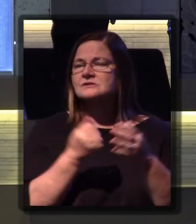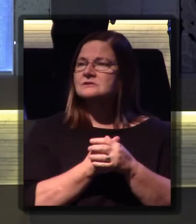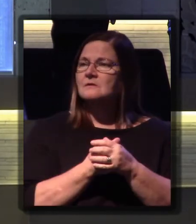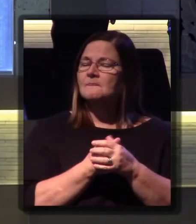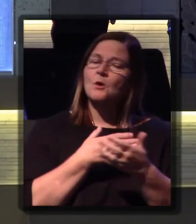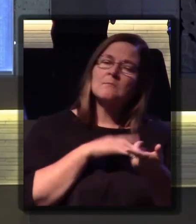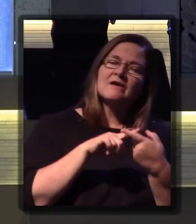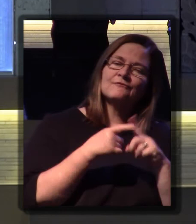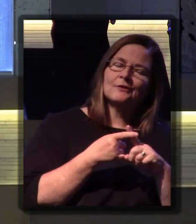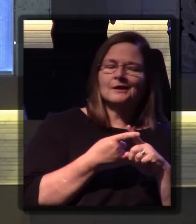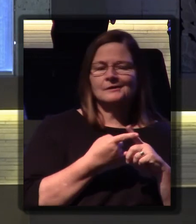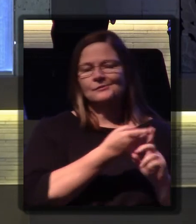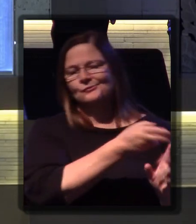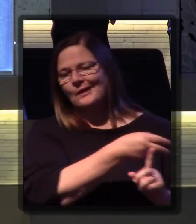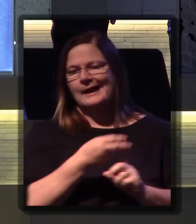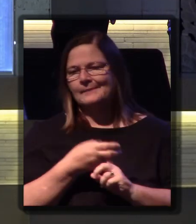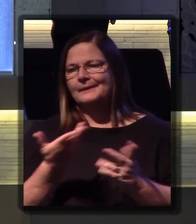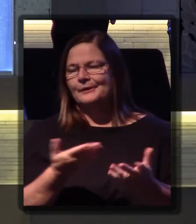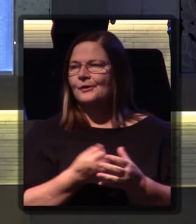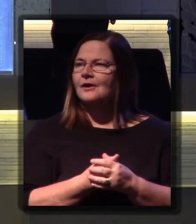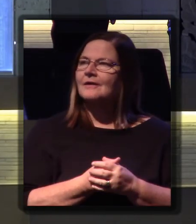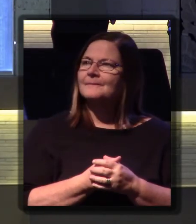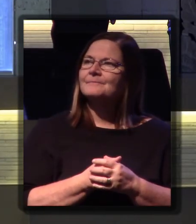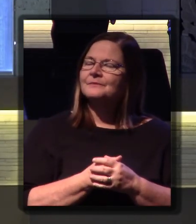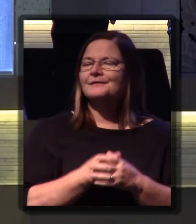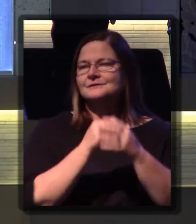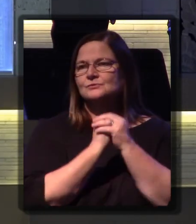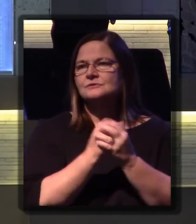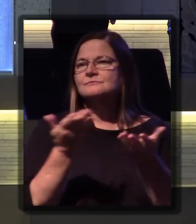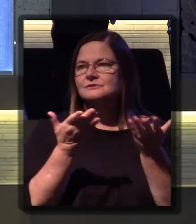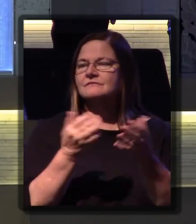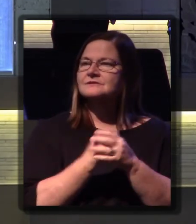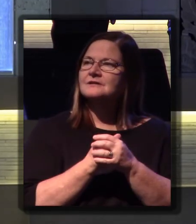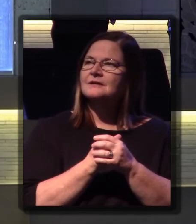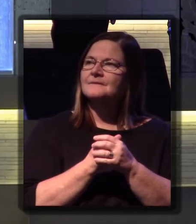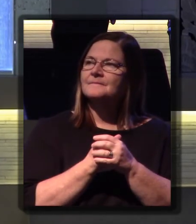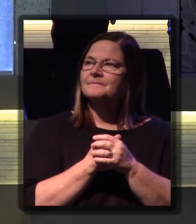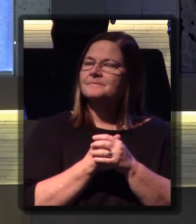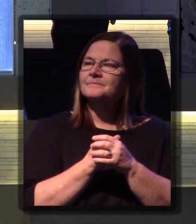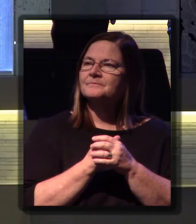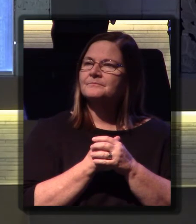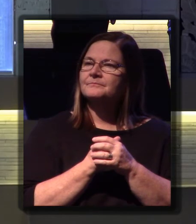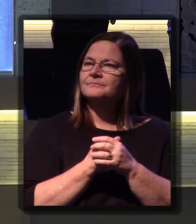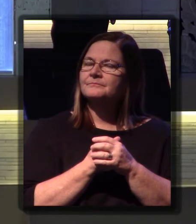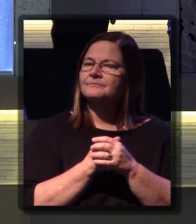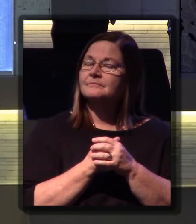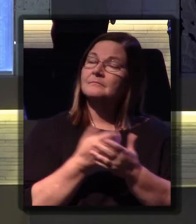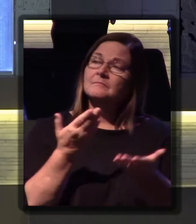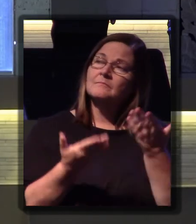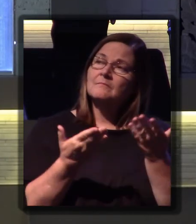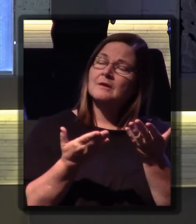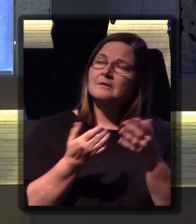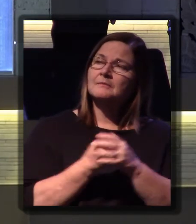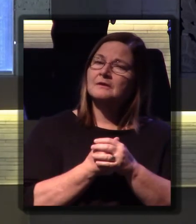they came because they thought, what could it hurt to go to a service, or my friend really wanted me to go be